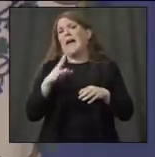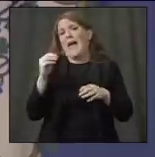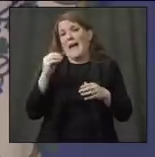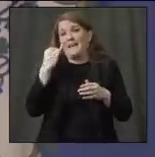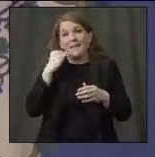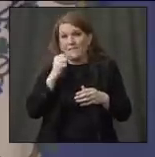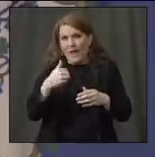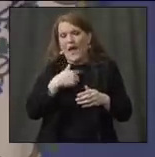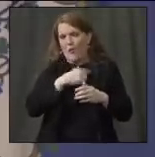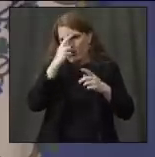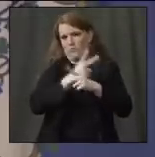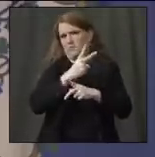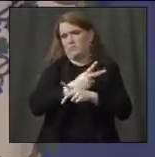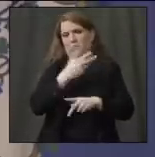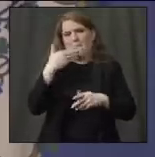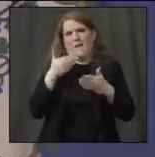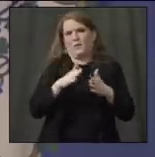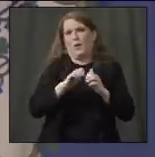safely.